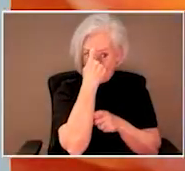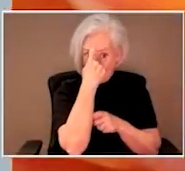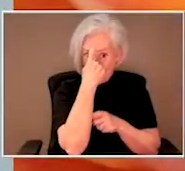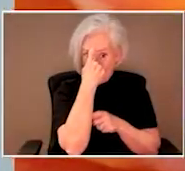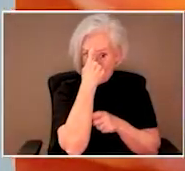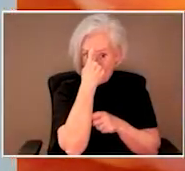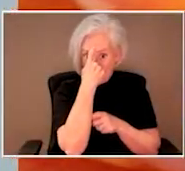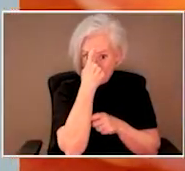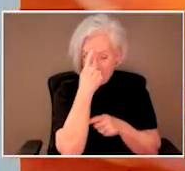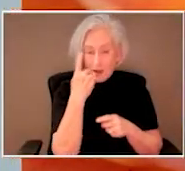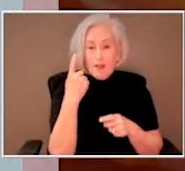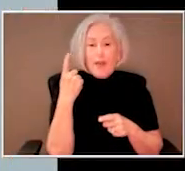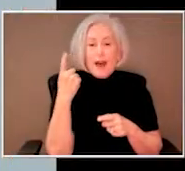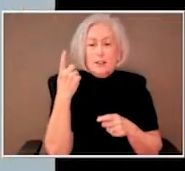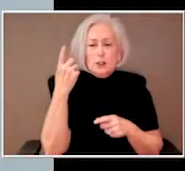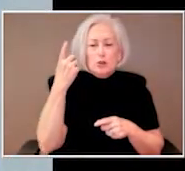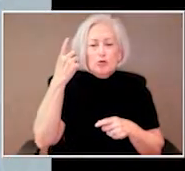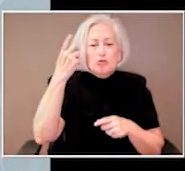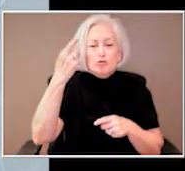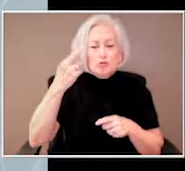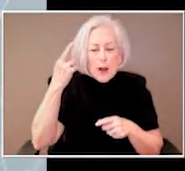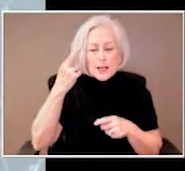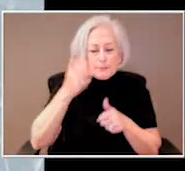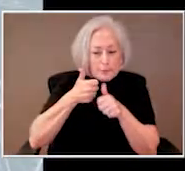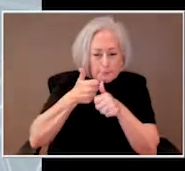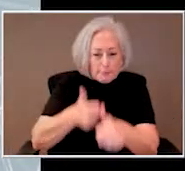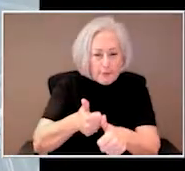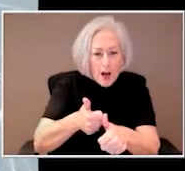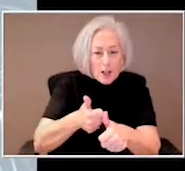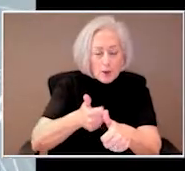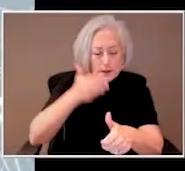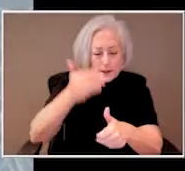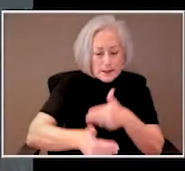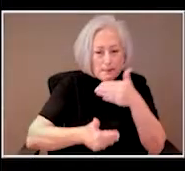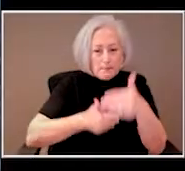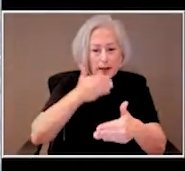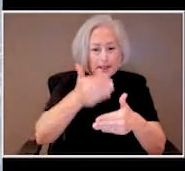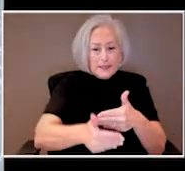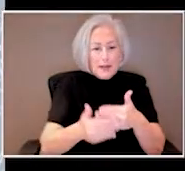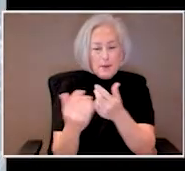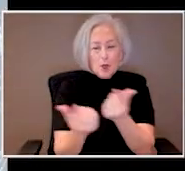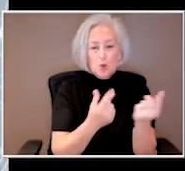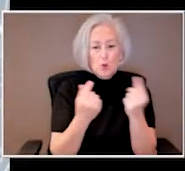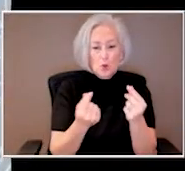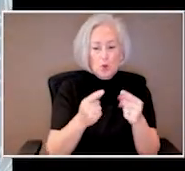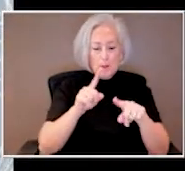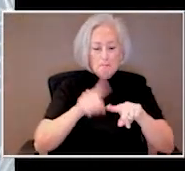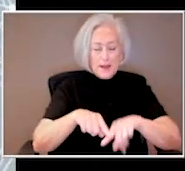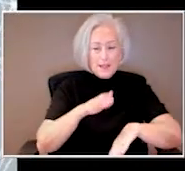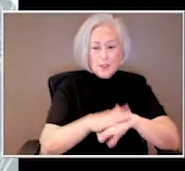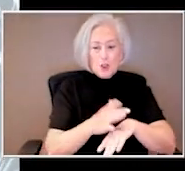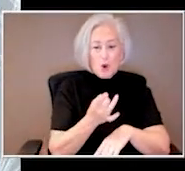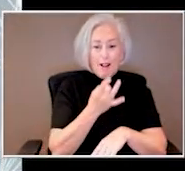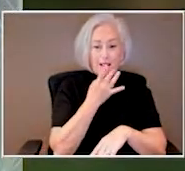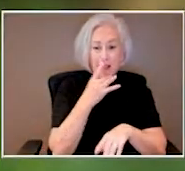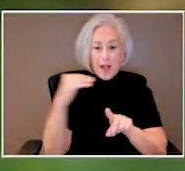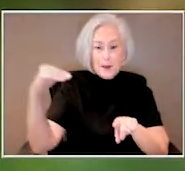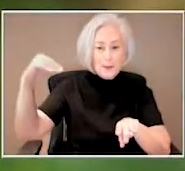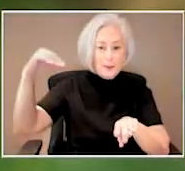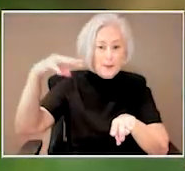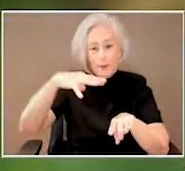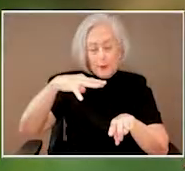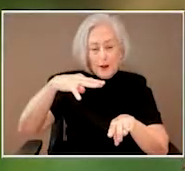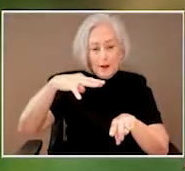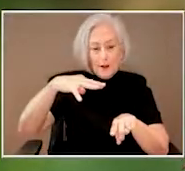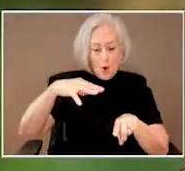rational and follow step by step what we need to do based on light or composition. But then there's also